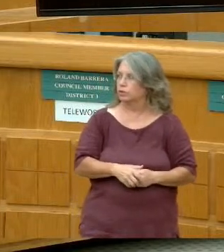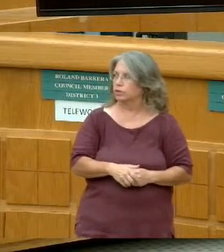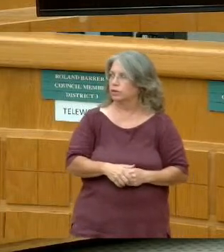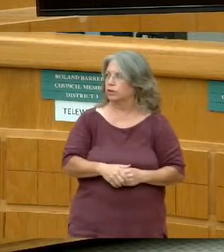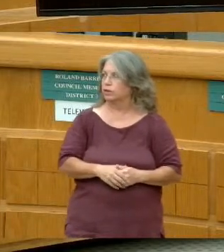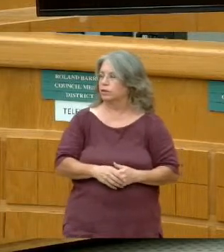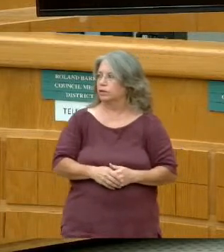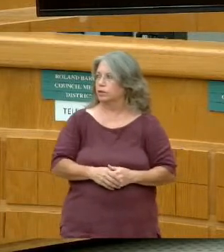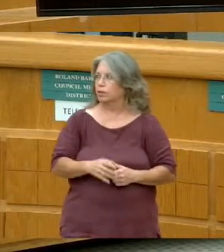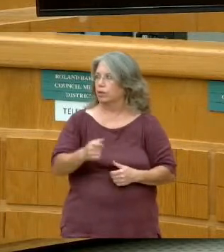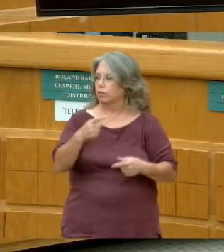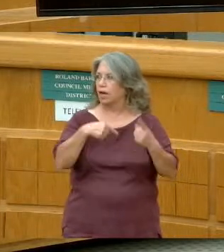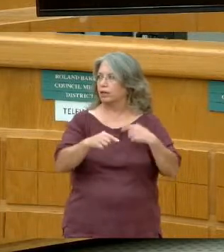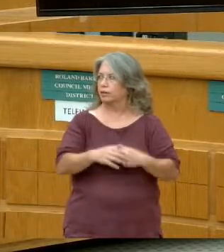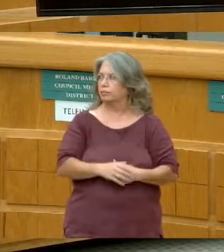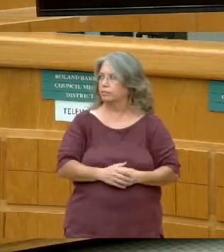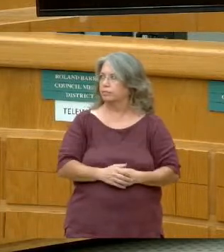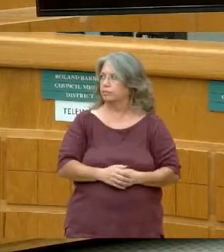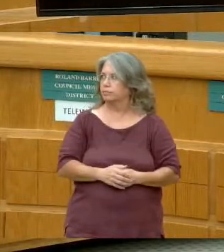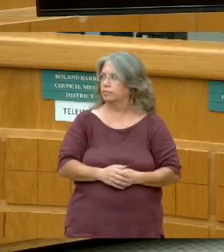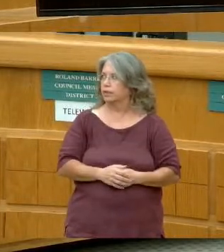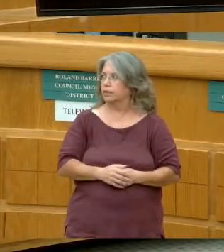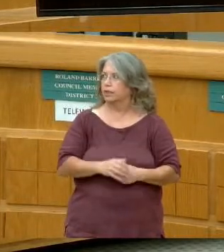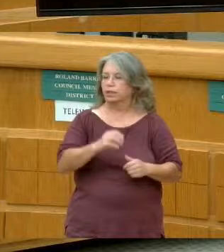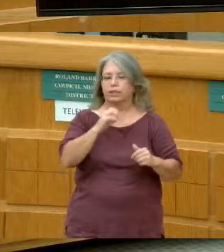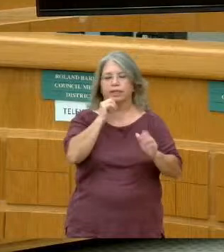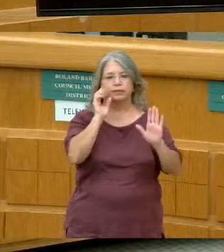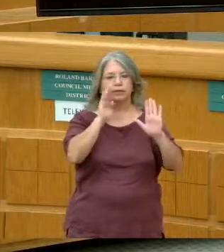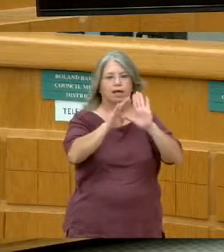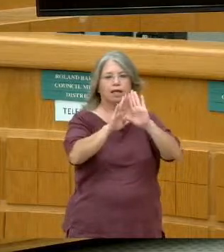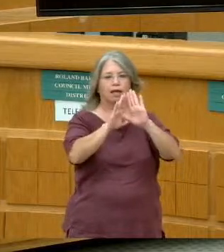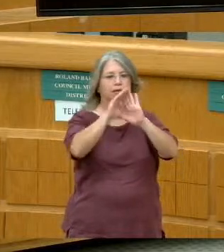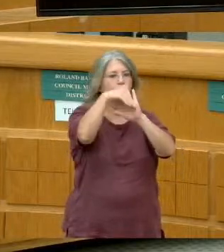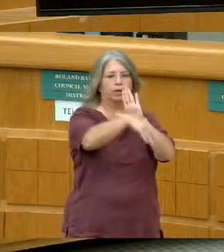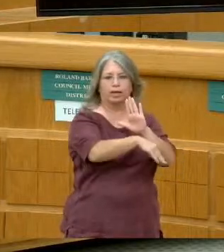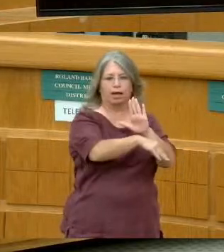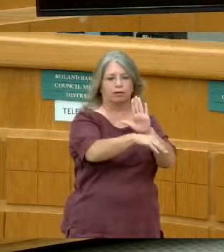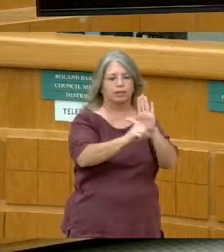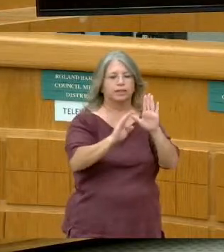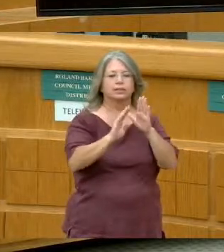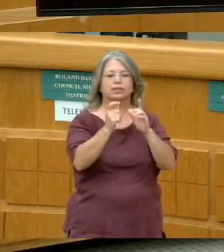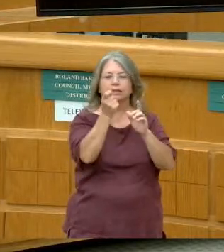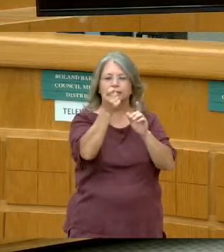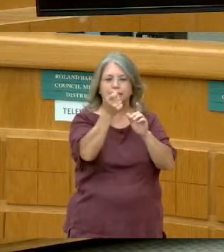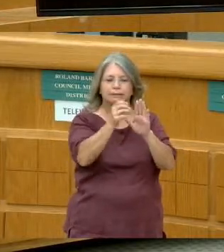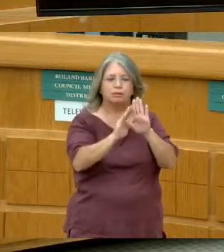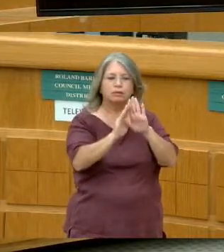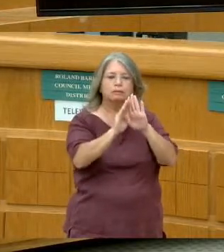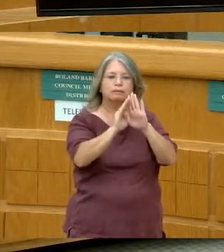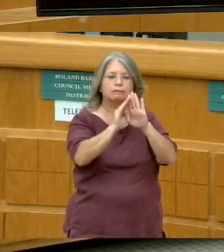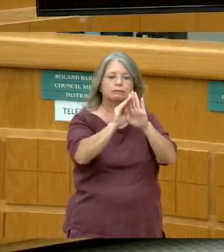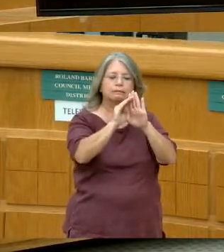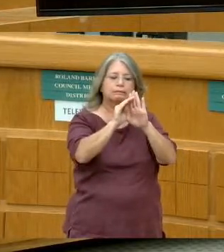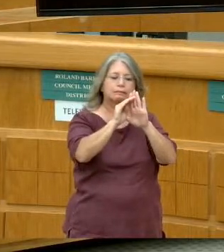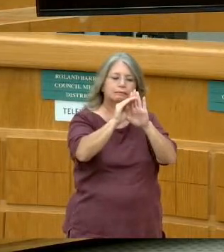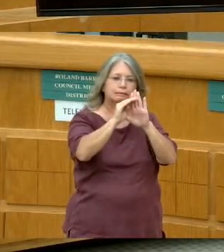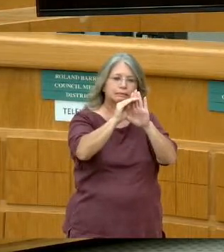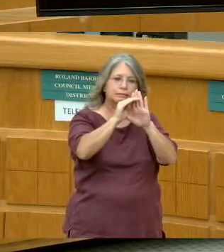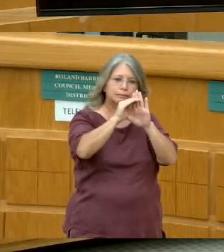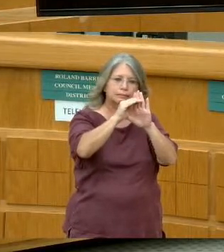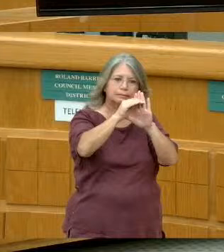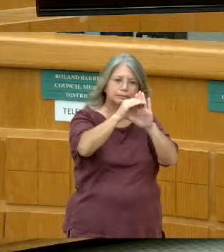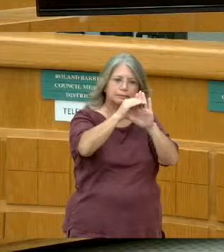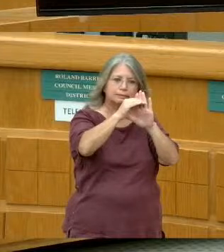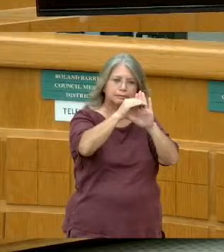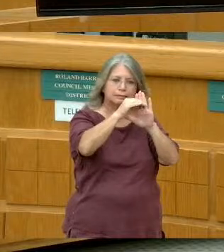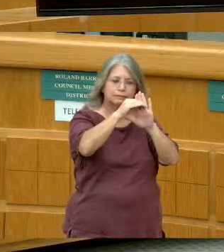coming down. It's not like, bottoming out. It's slowly, and